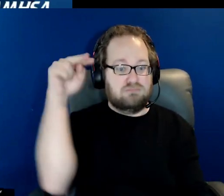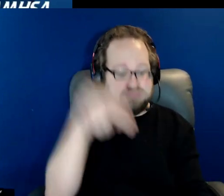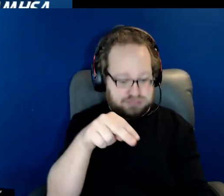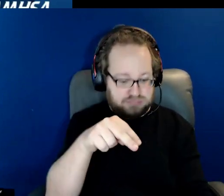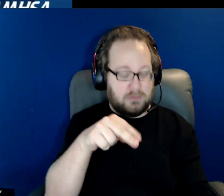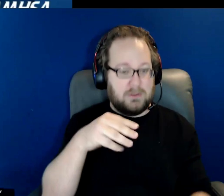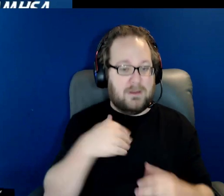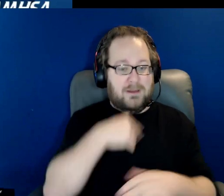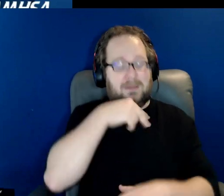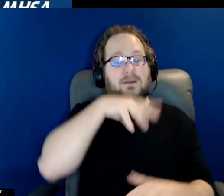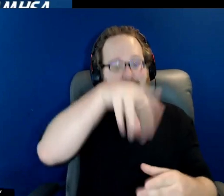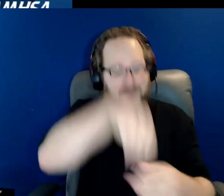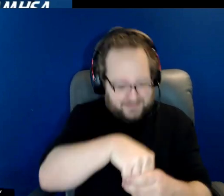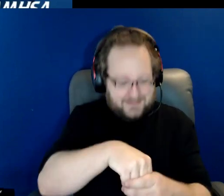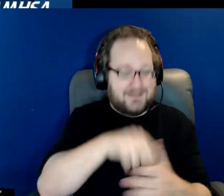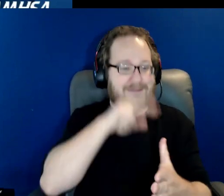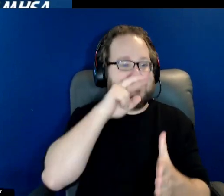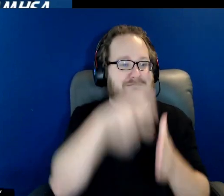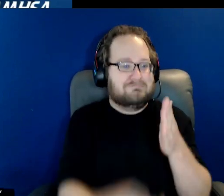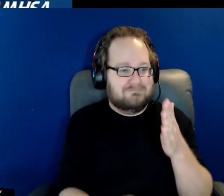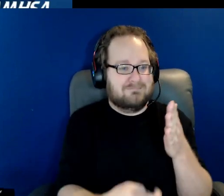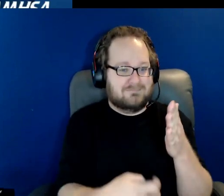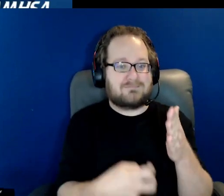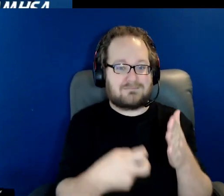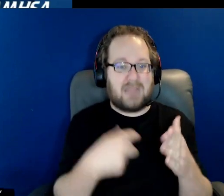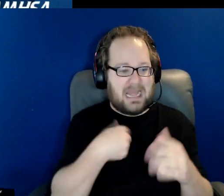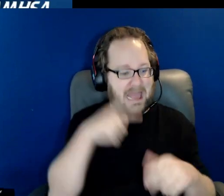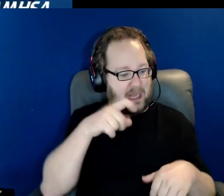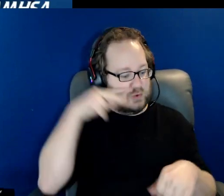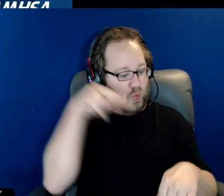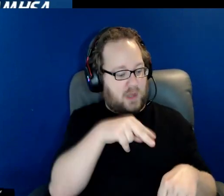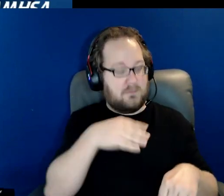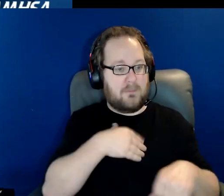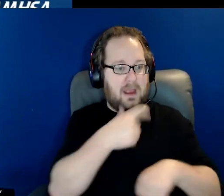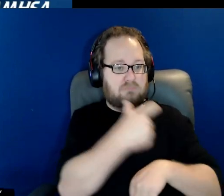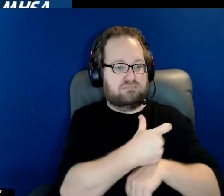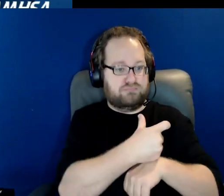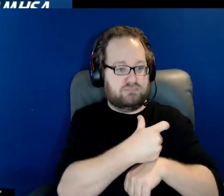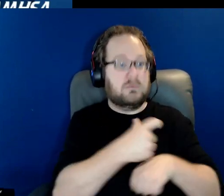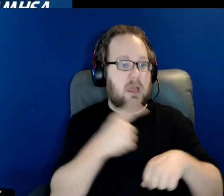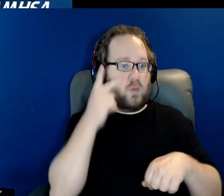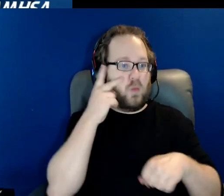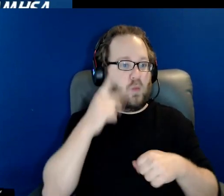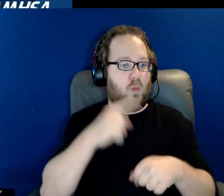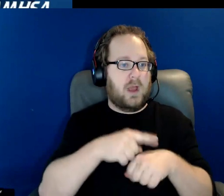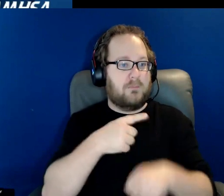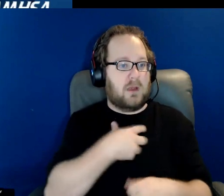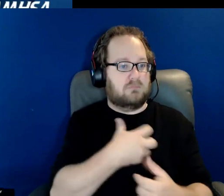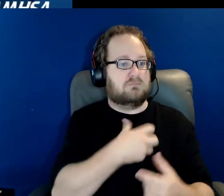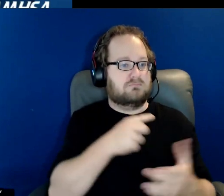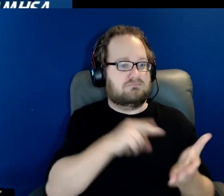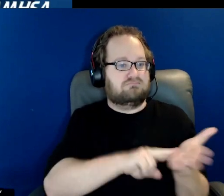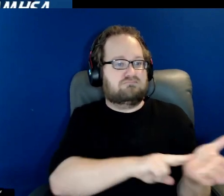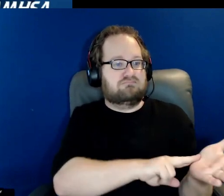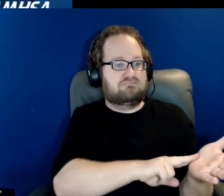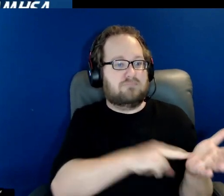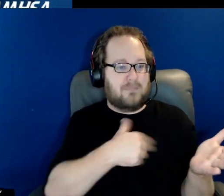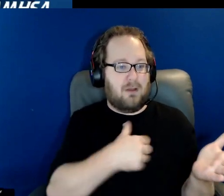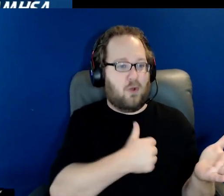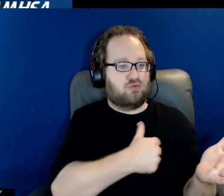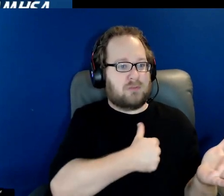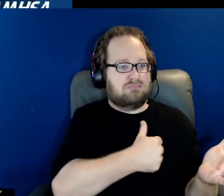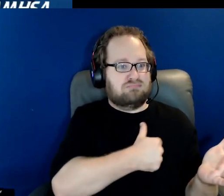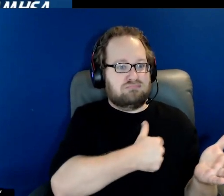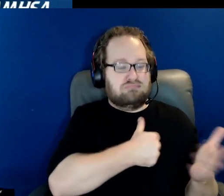come down. And I completely underestimated the level to which this could have had a long-term effect, and I could have died even days